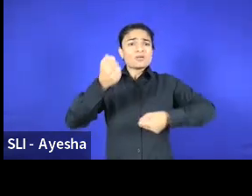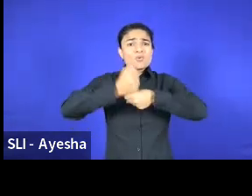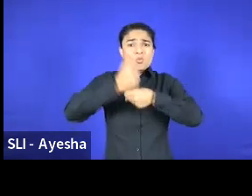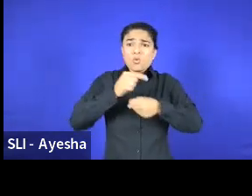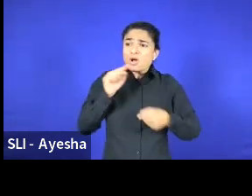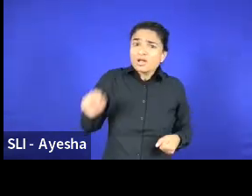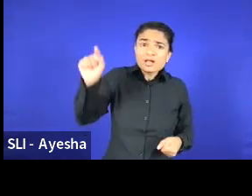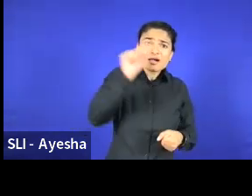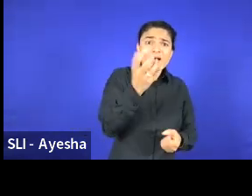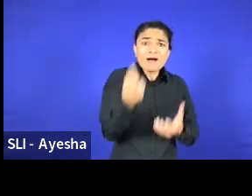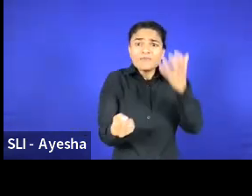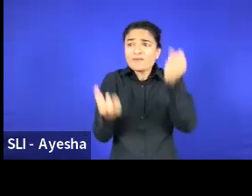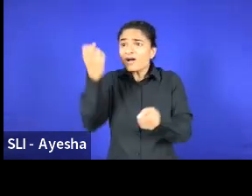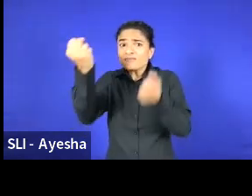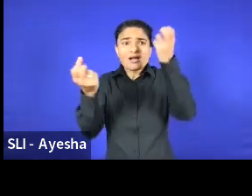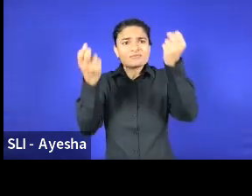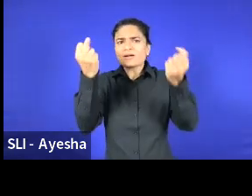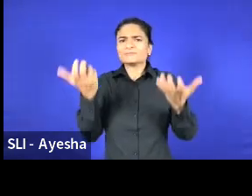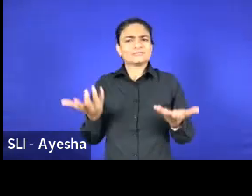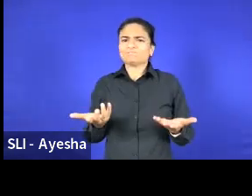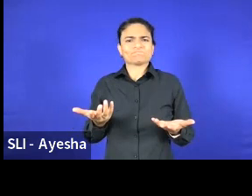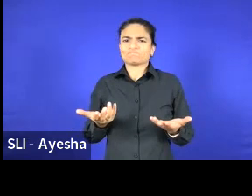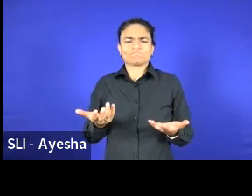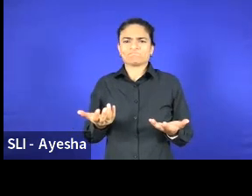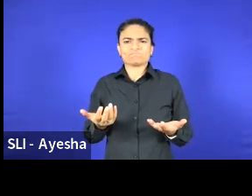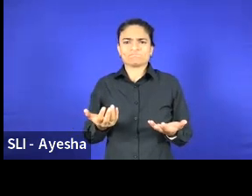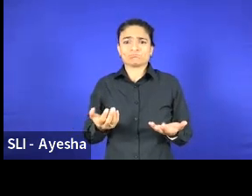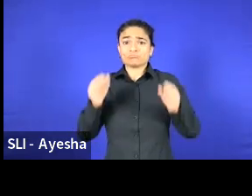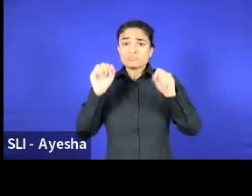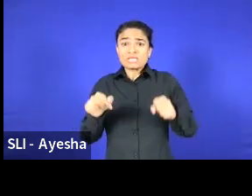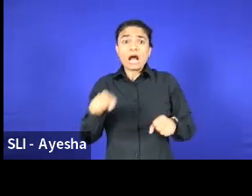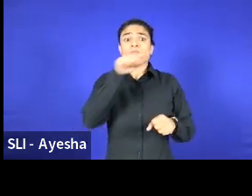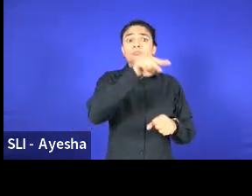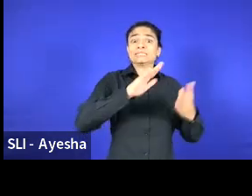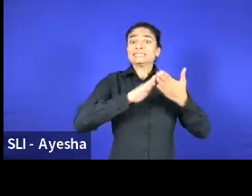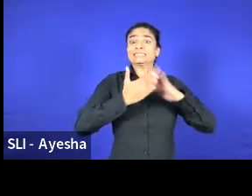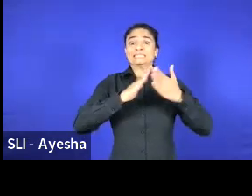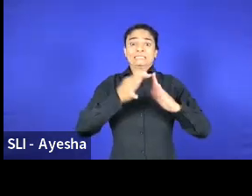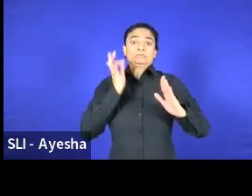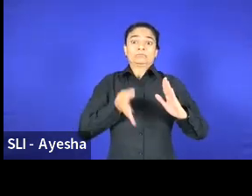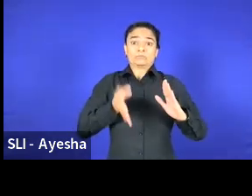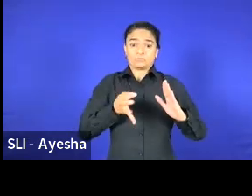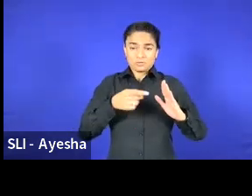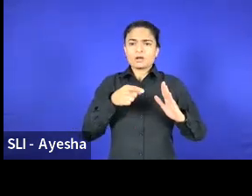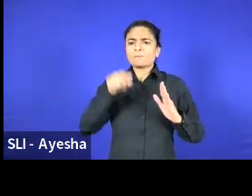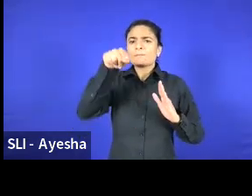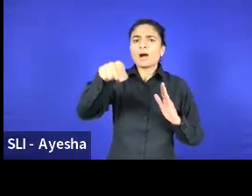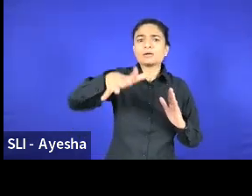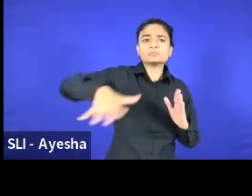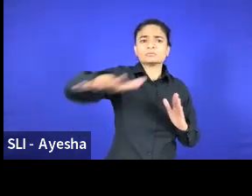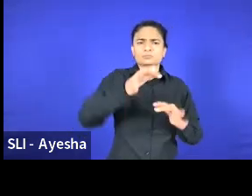support. A procedure that is used in some of the countries we heard of, which is, for instance,